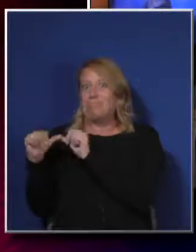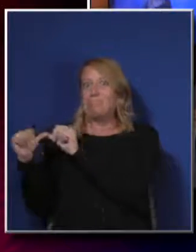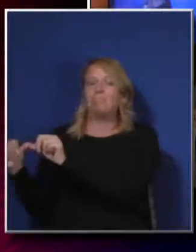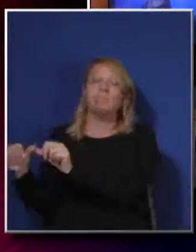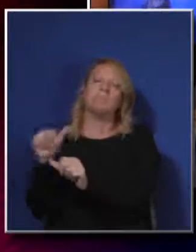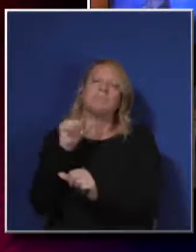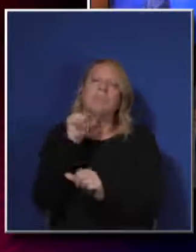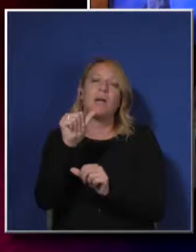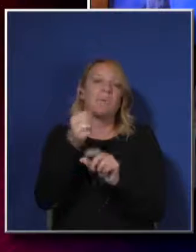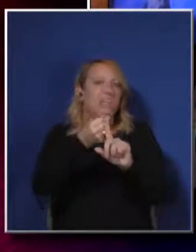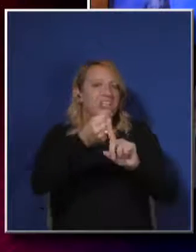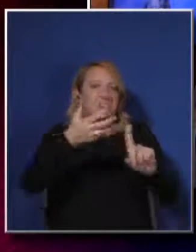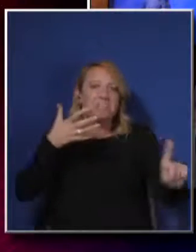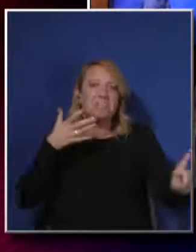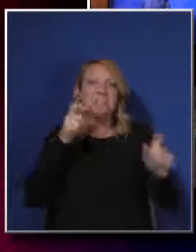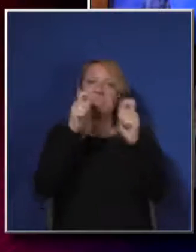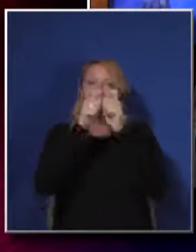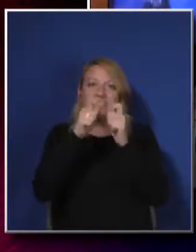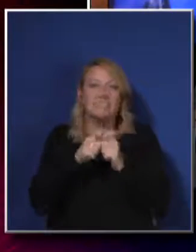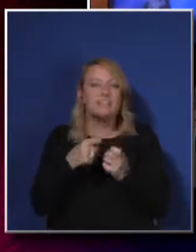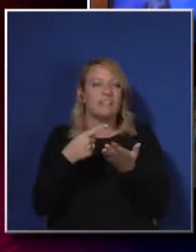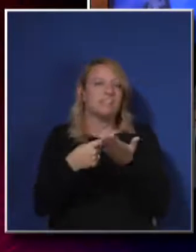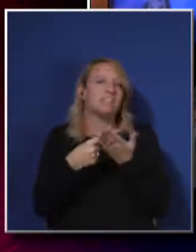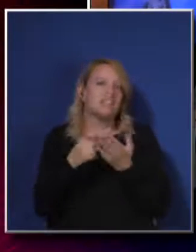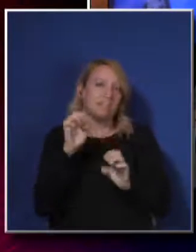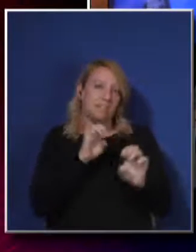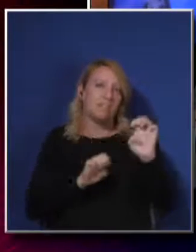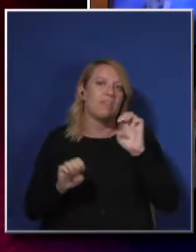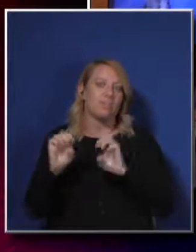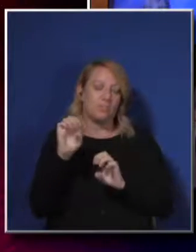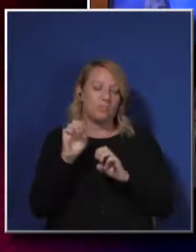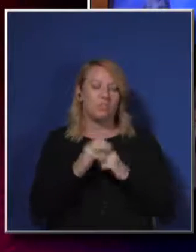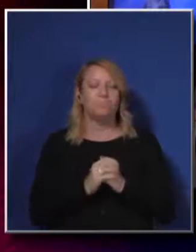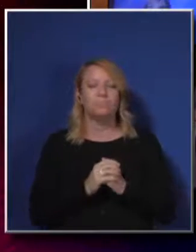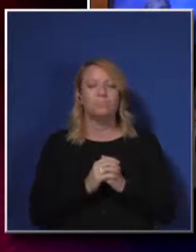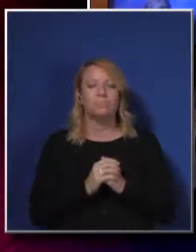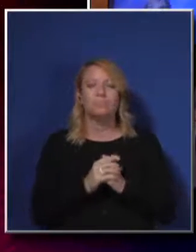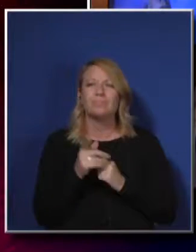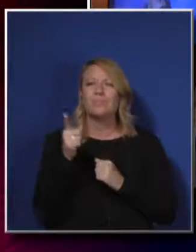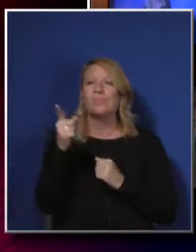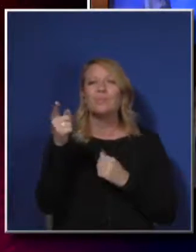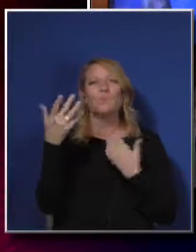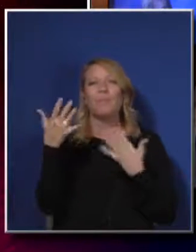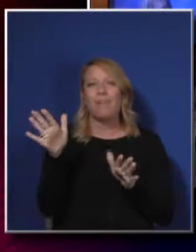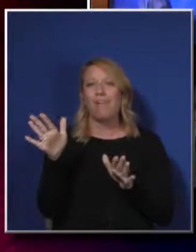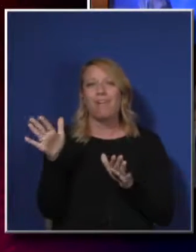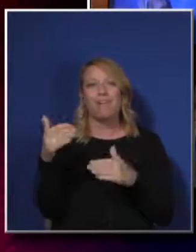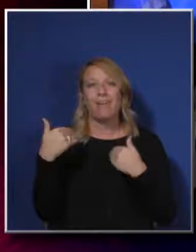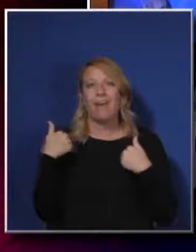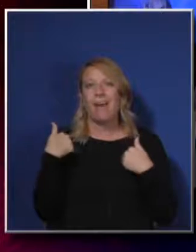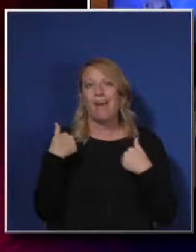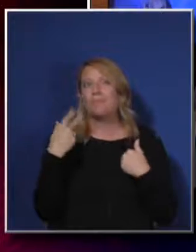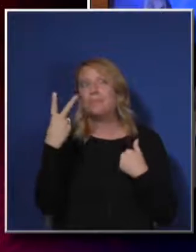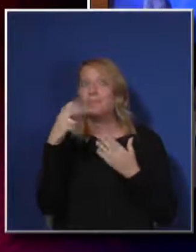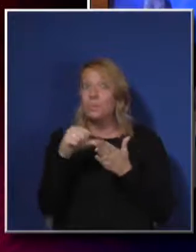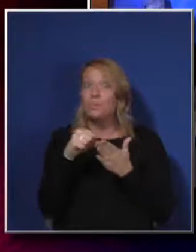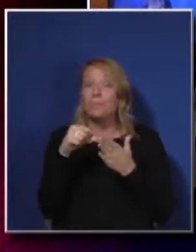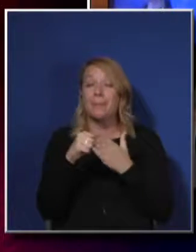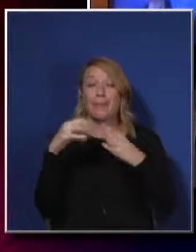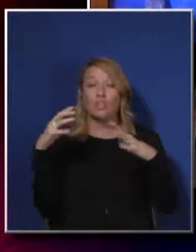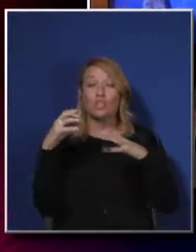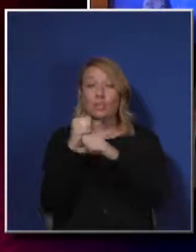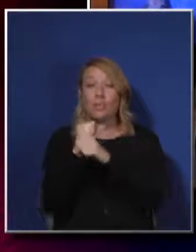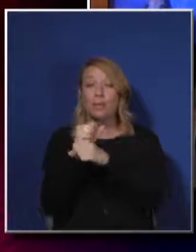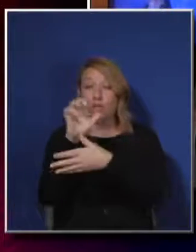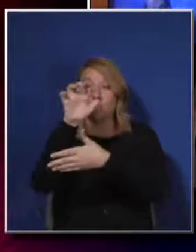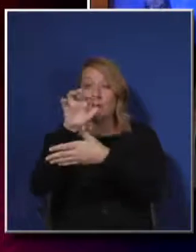detail about the evaluation. You already have, I think, a 2-page summary that just